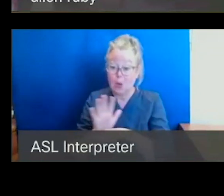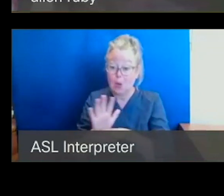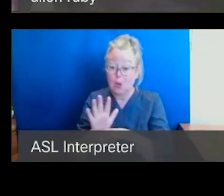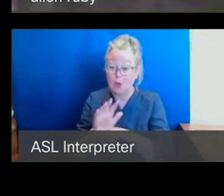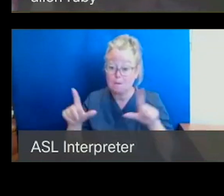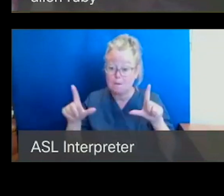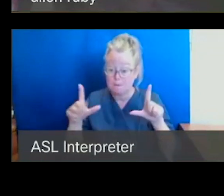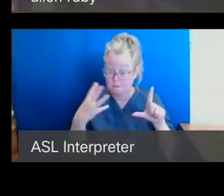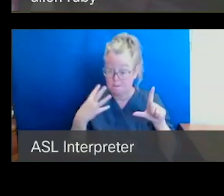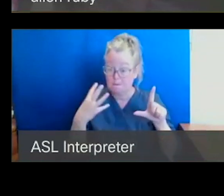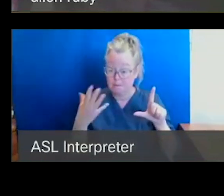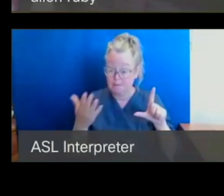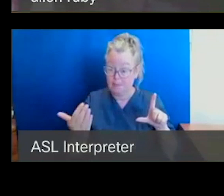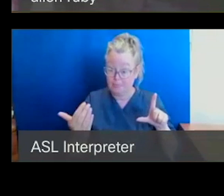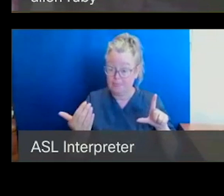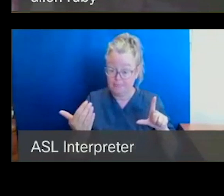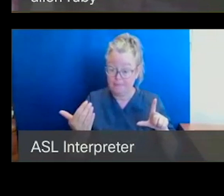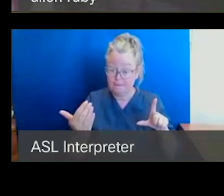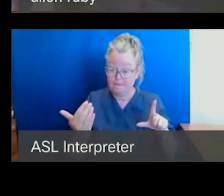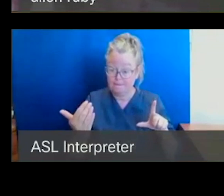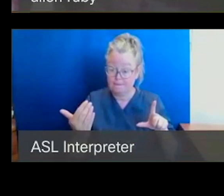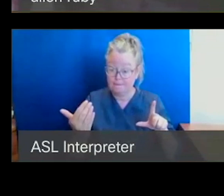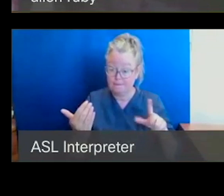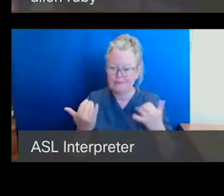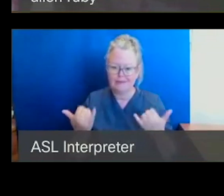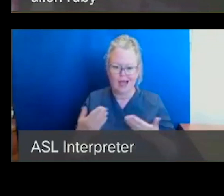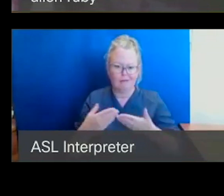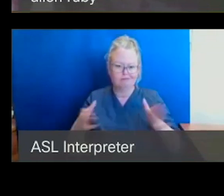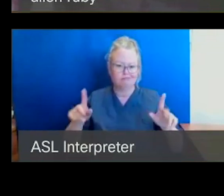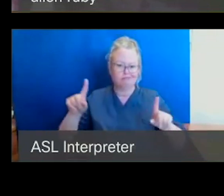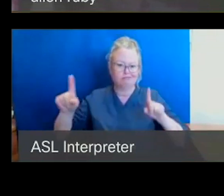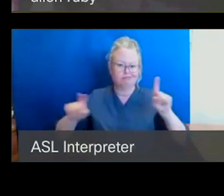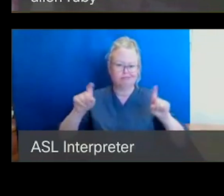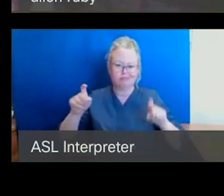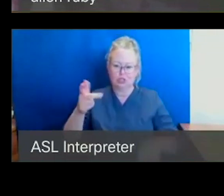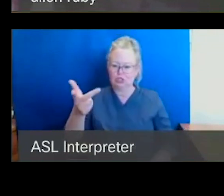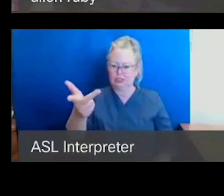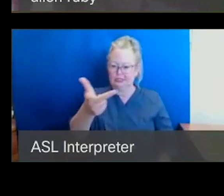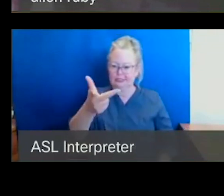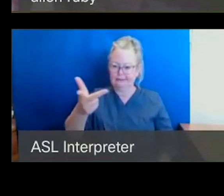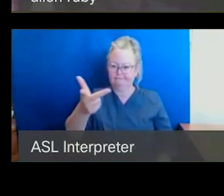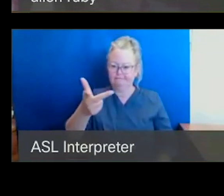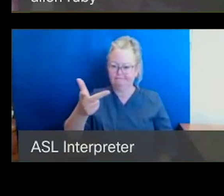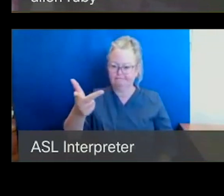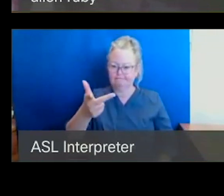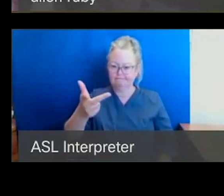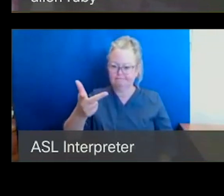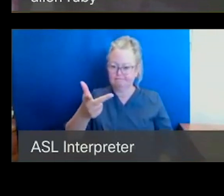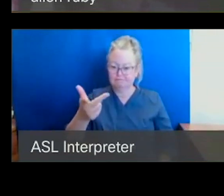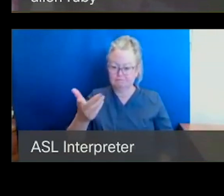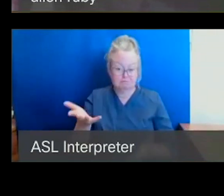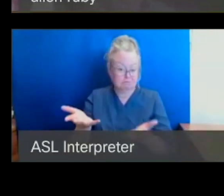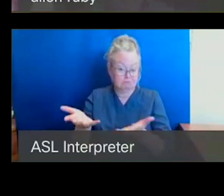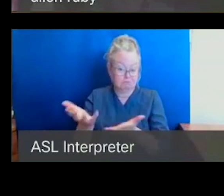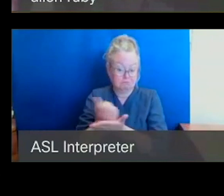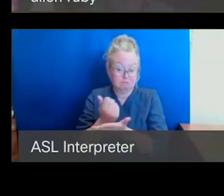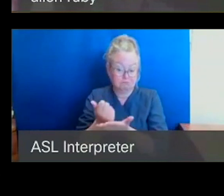to all of our participants, our audience, if there are any other questions that you have for